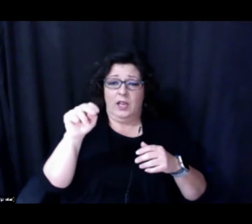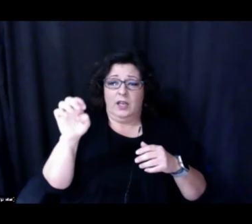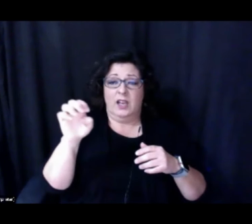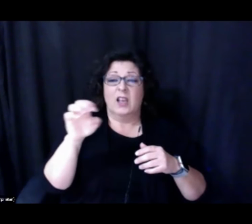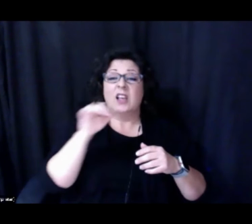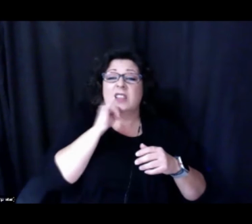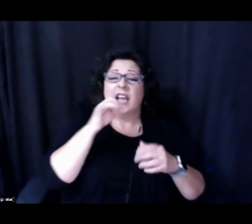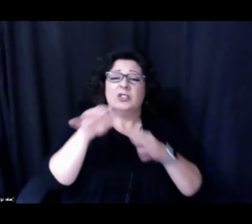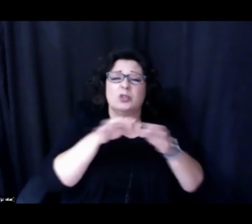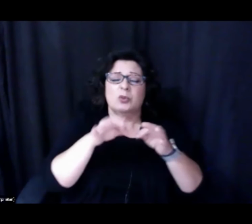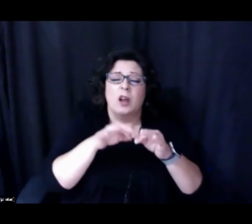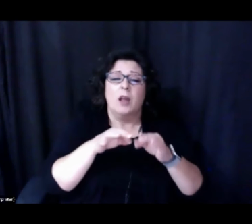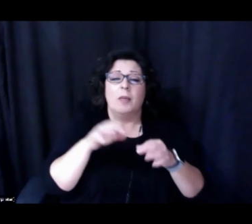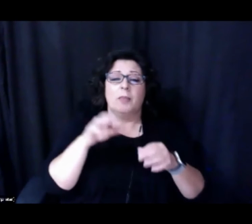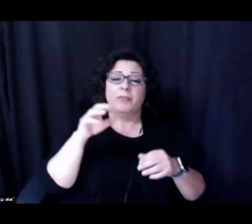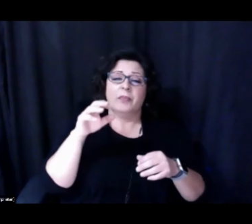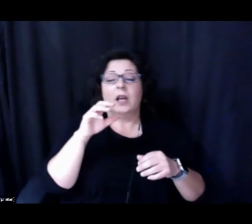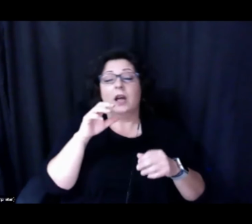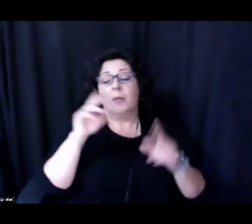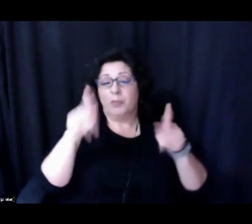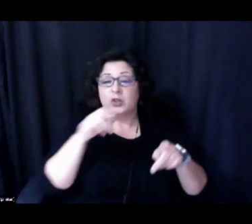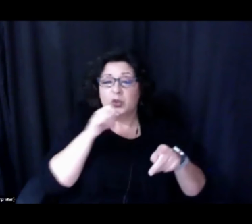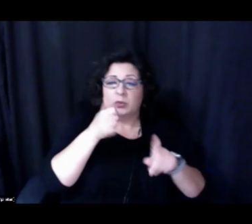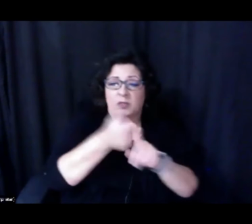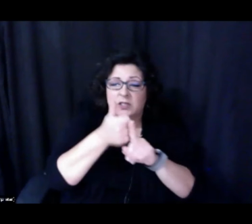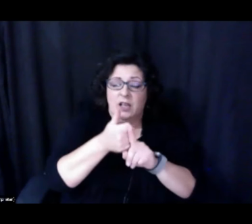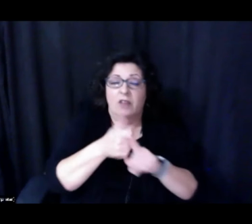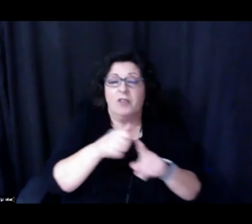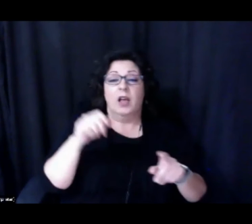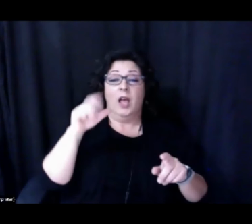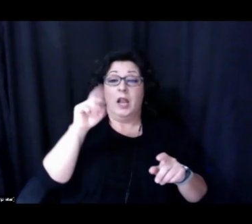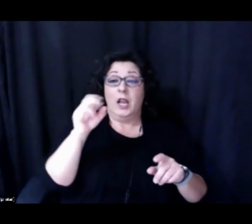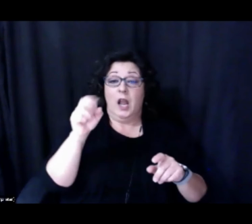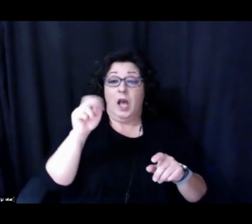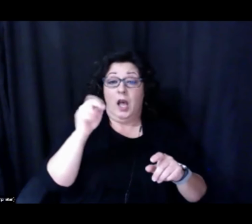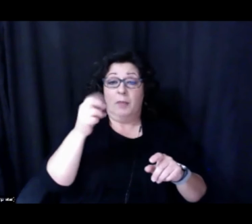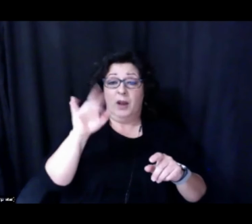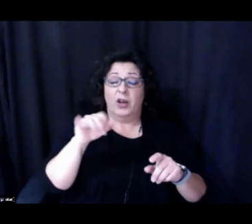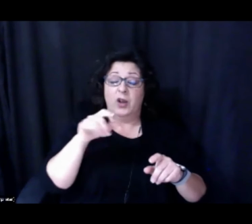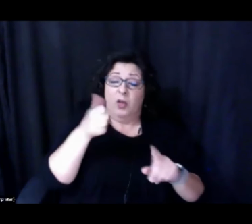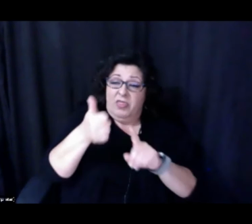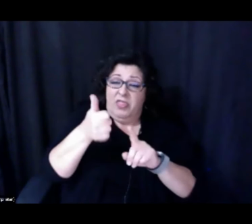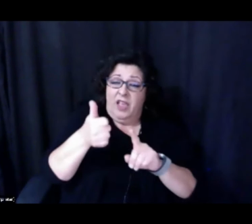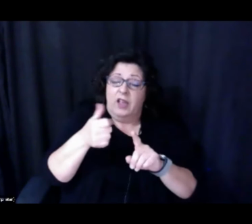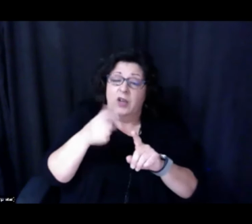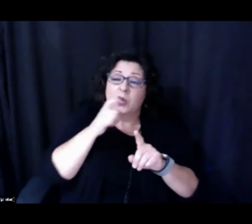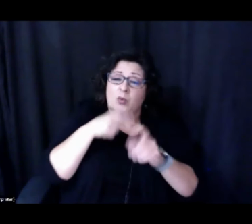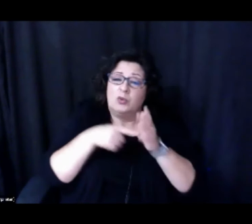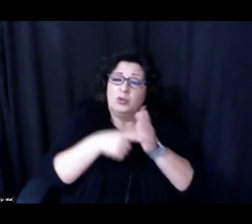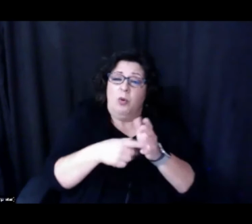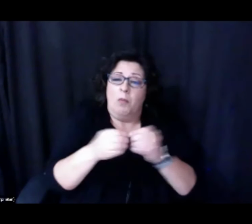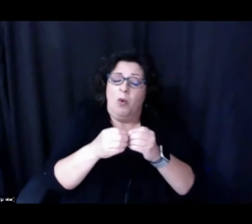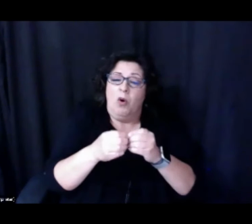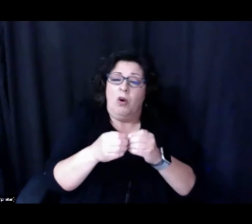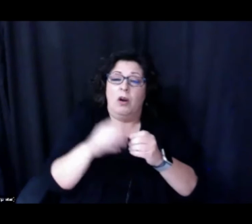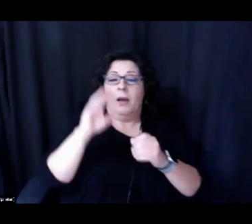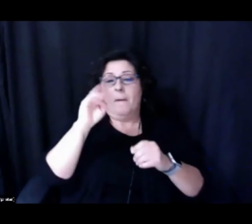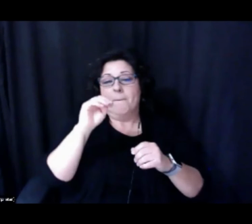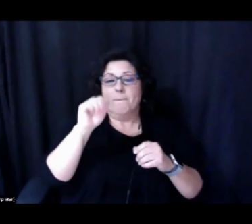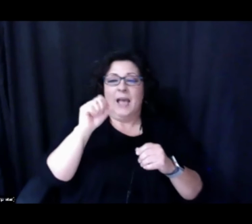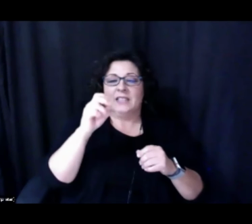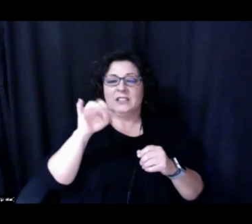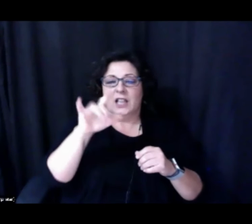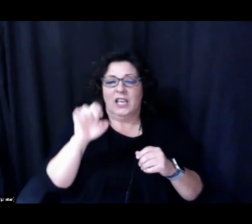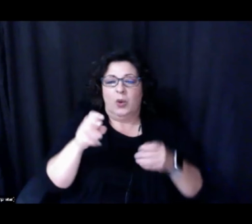Transmasculine describes a trans or non-binary person whose gender is masculine or who expresses themselves in a masculine way.